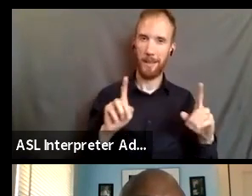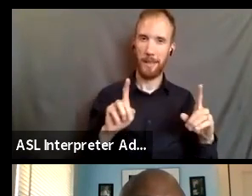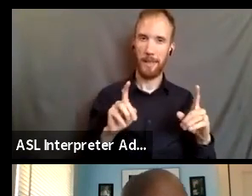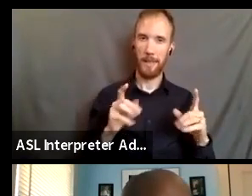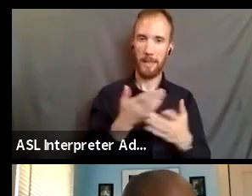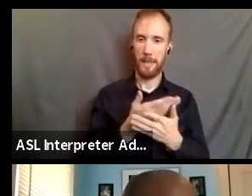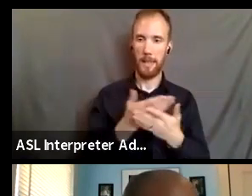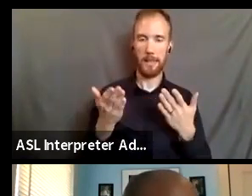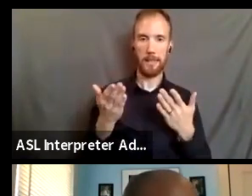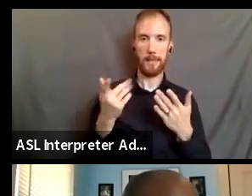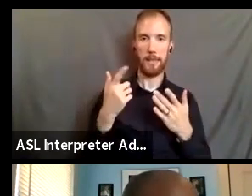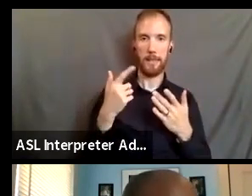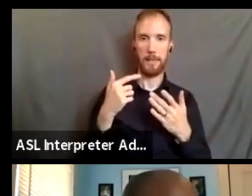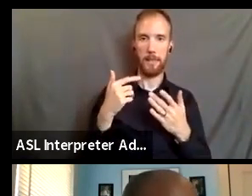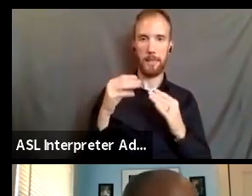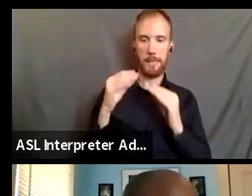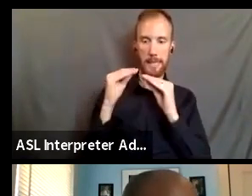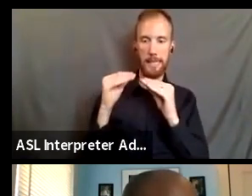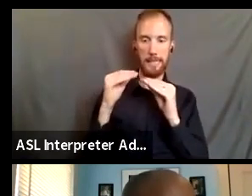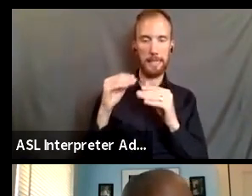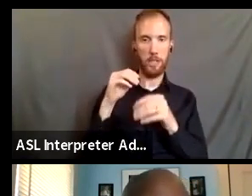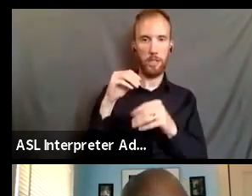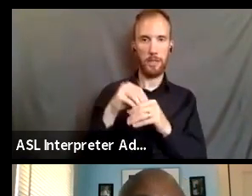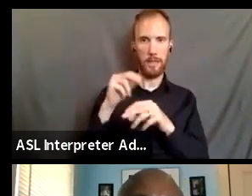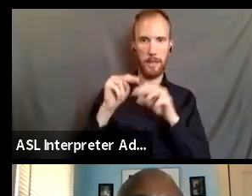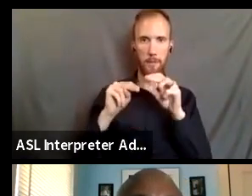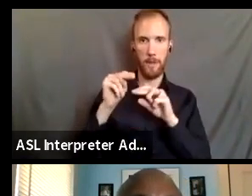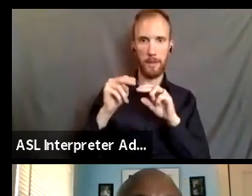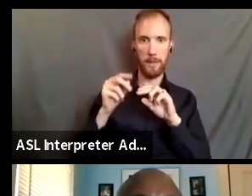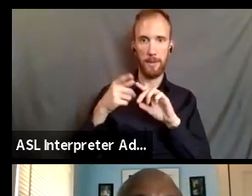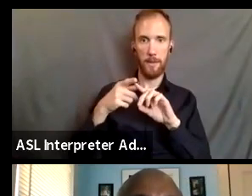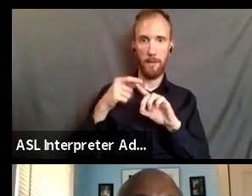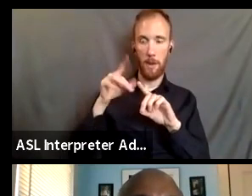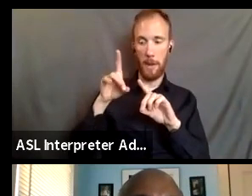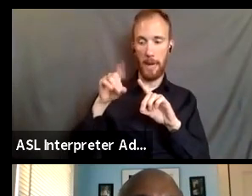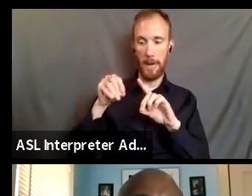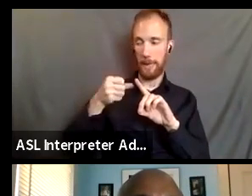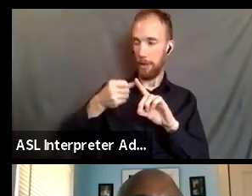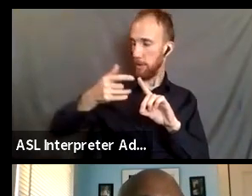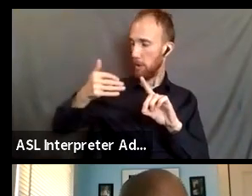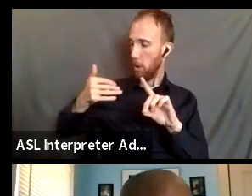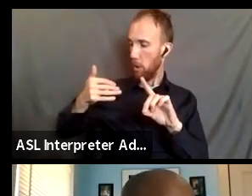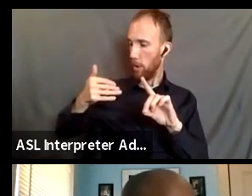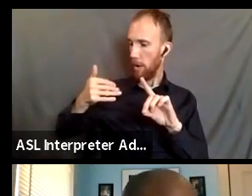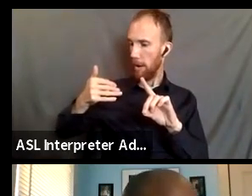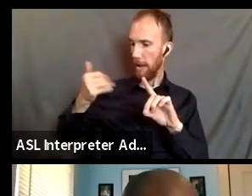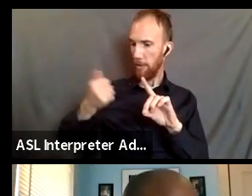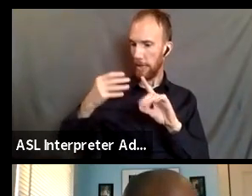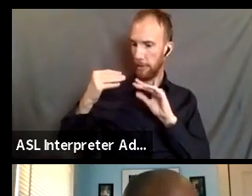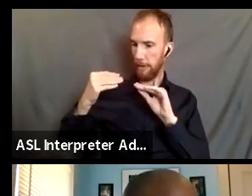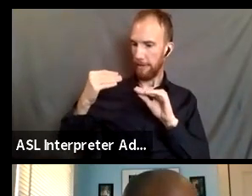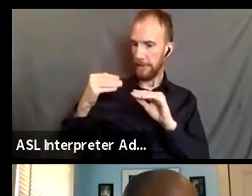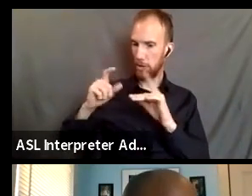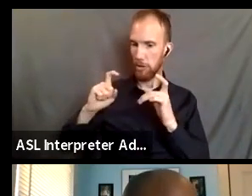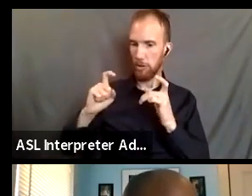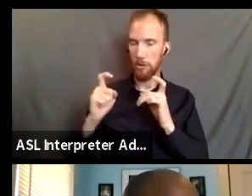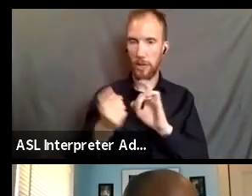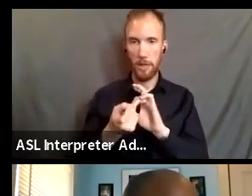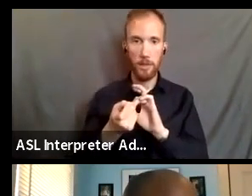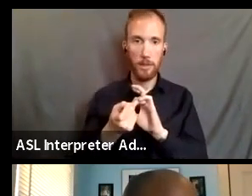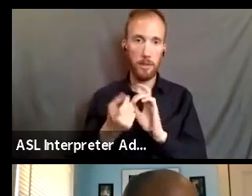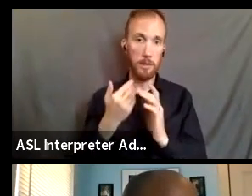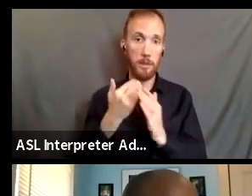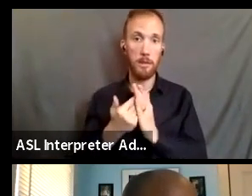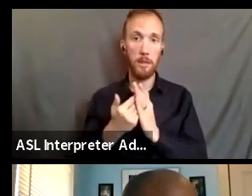school buildings that were built 80 years ago has changed and it should because our students need to know and understand and be able to do different